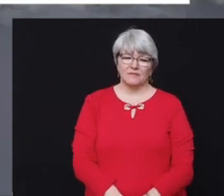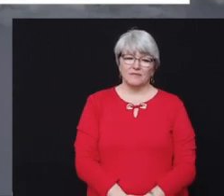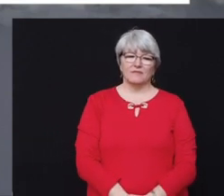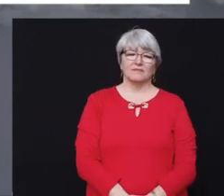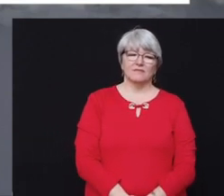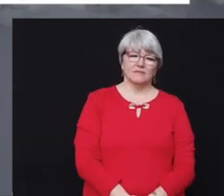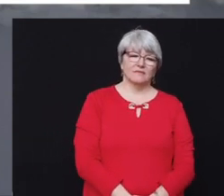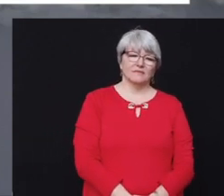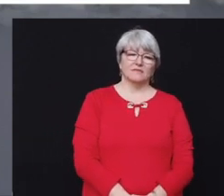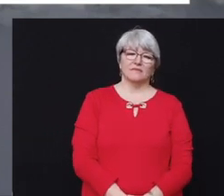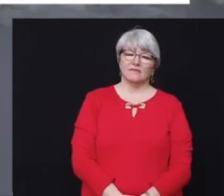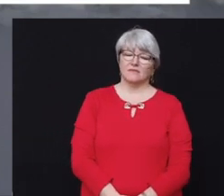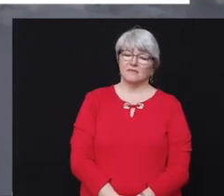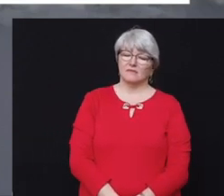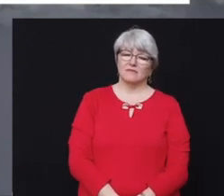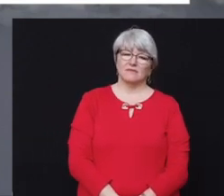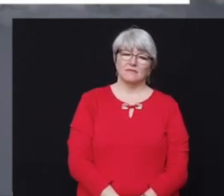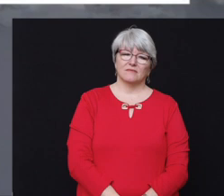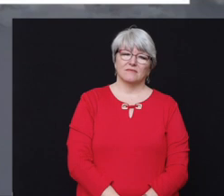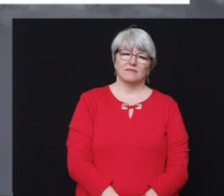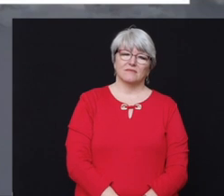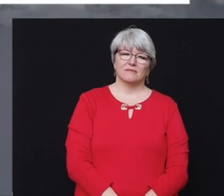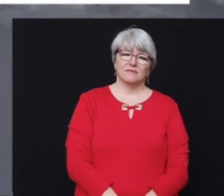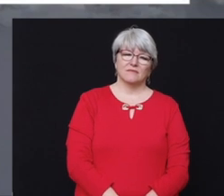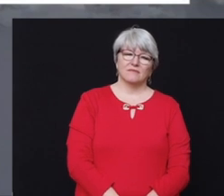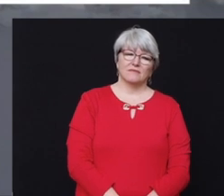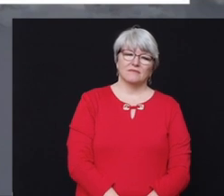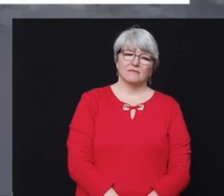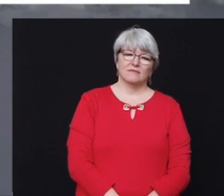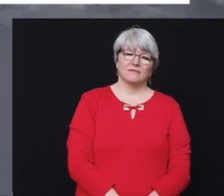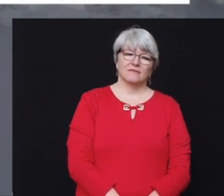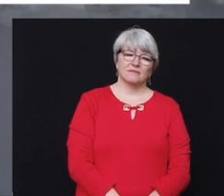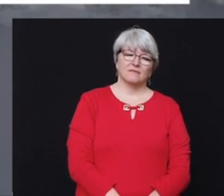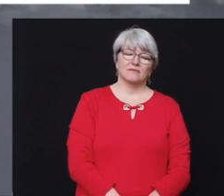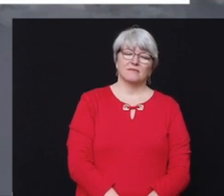strength to live for you and